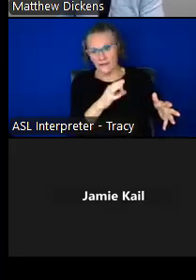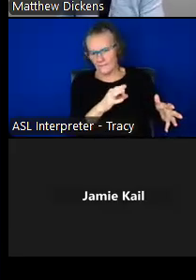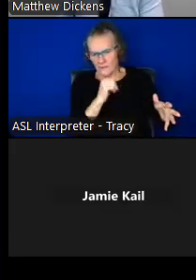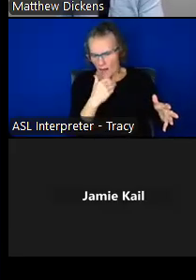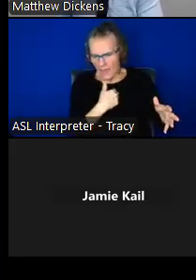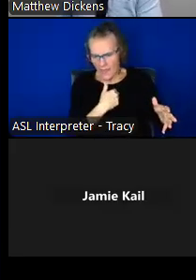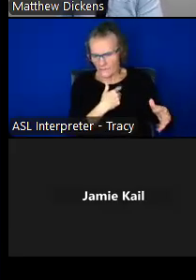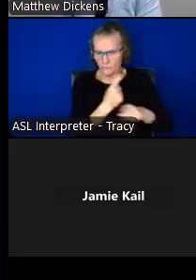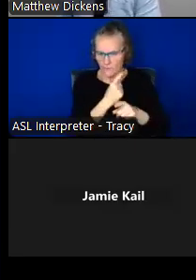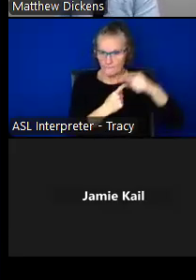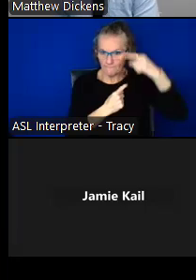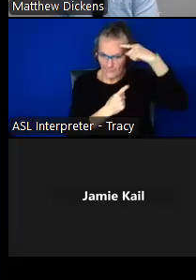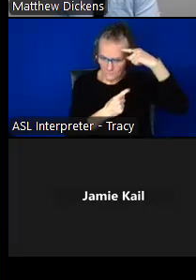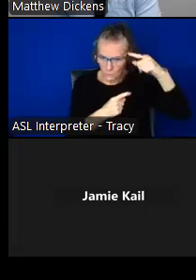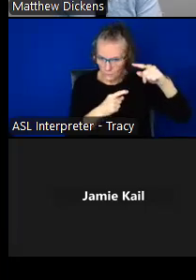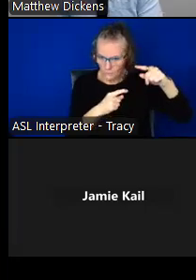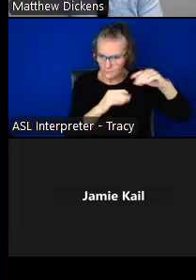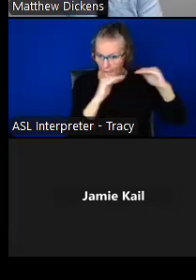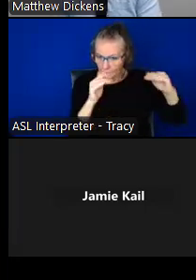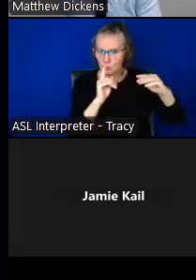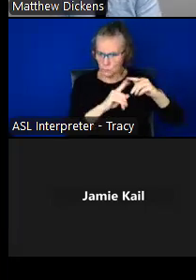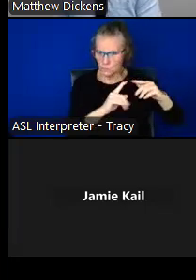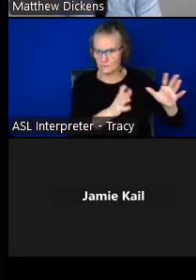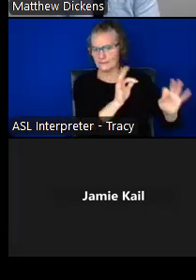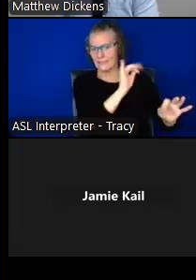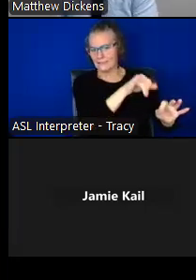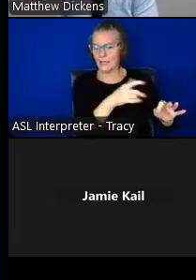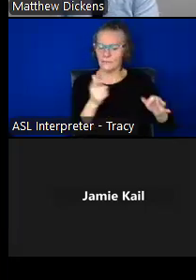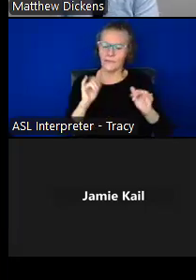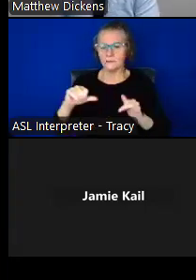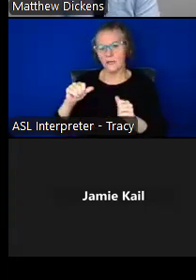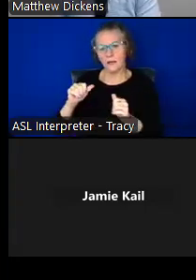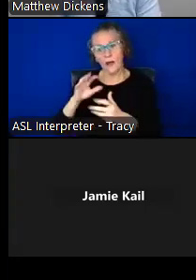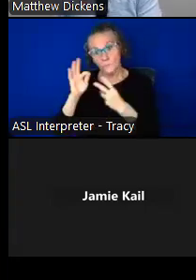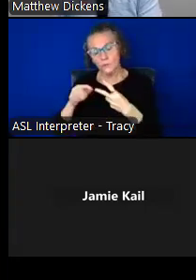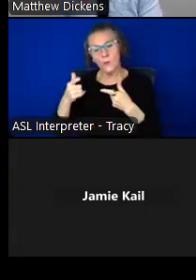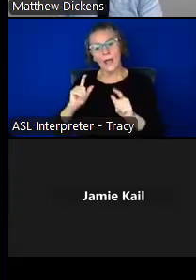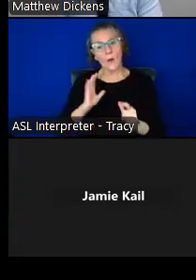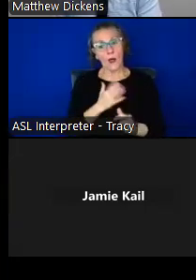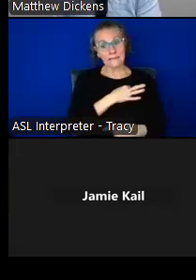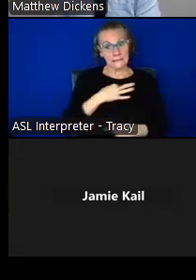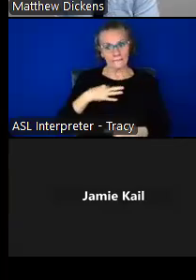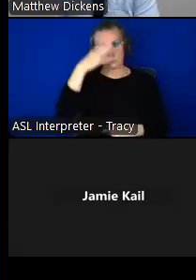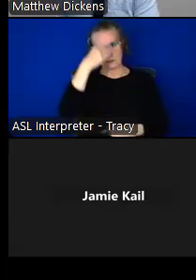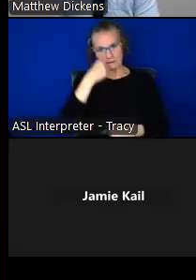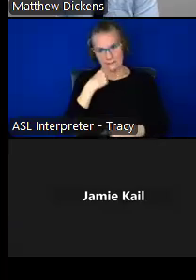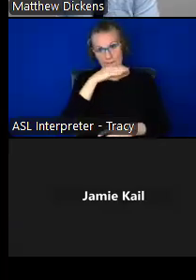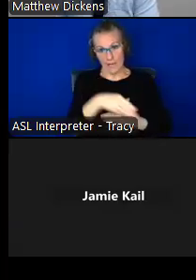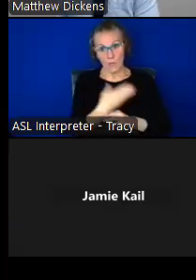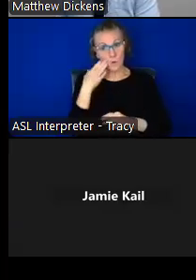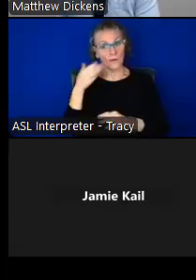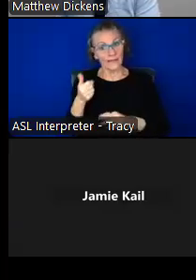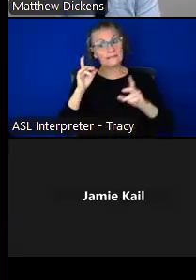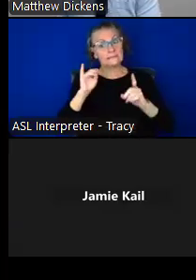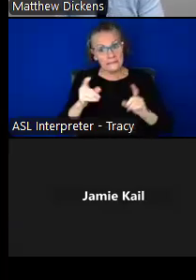that decisions. And so this does offer us a alternative to let our staff sleep at night, knowing that they have done everything to the